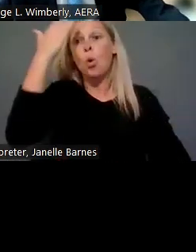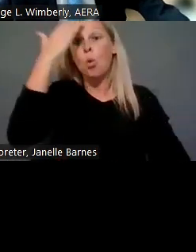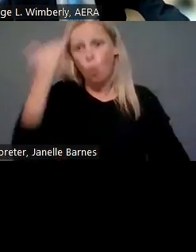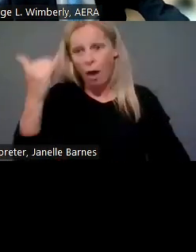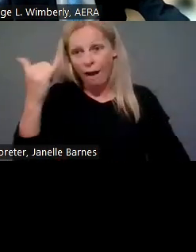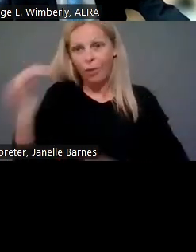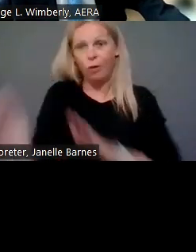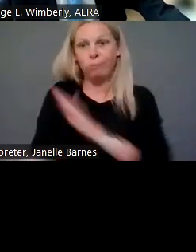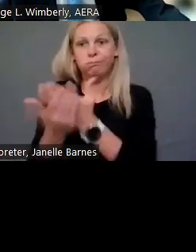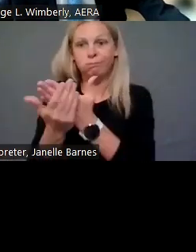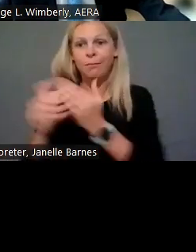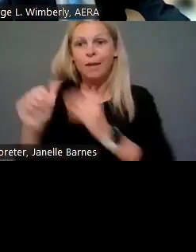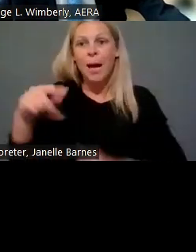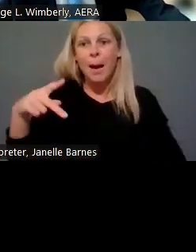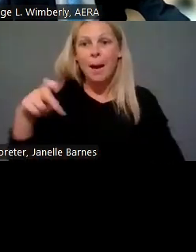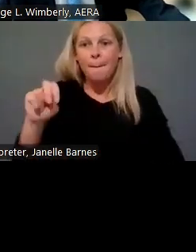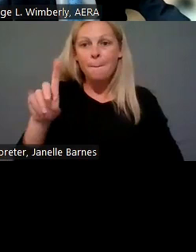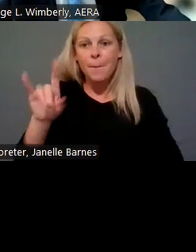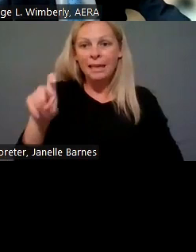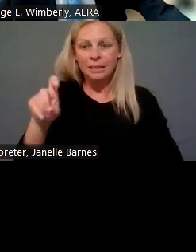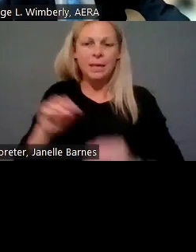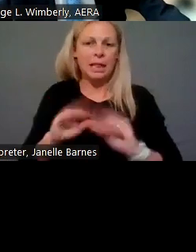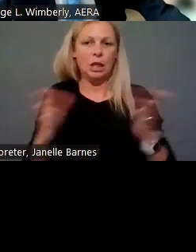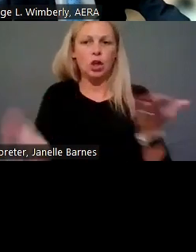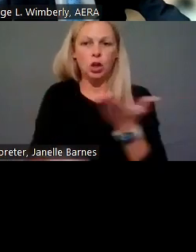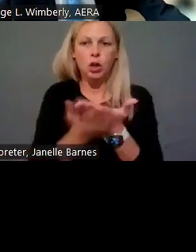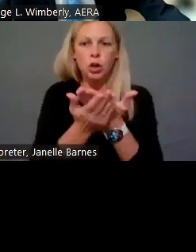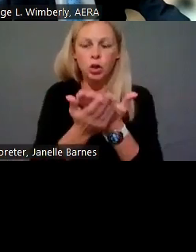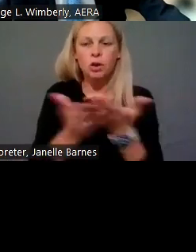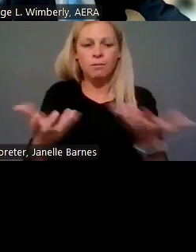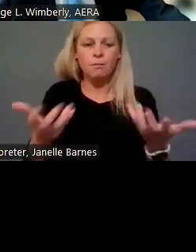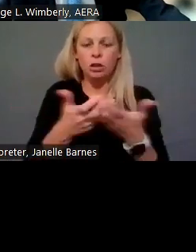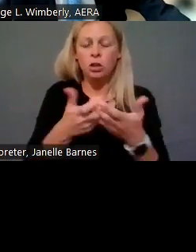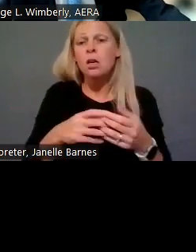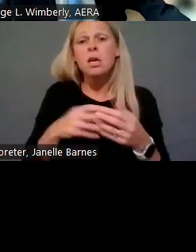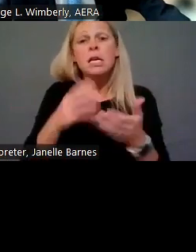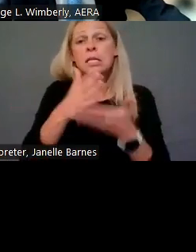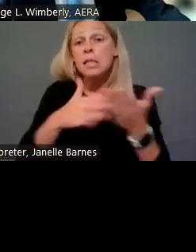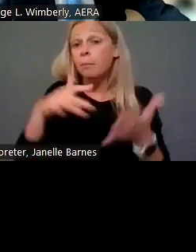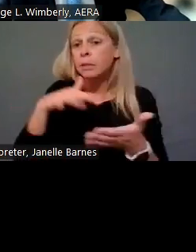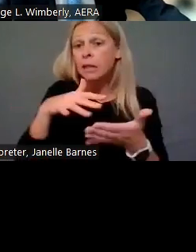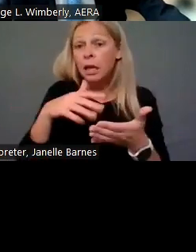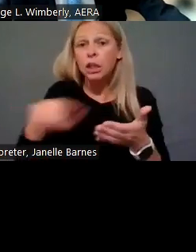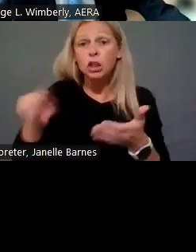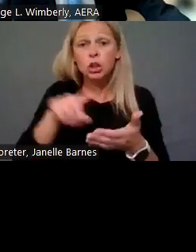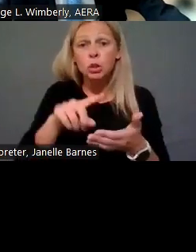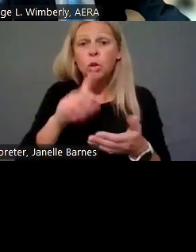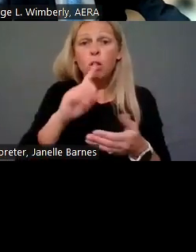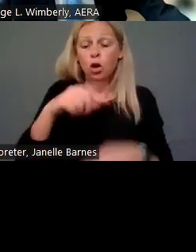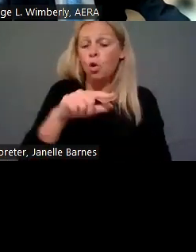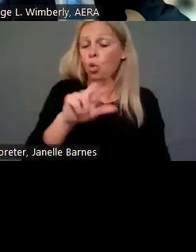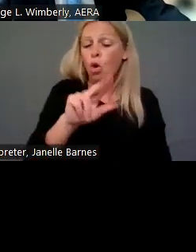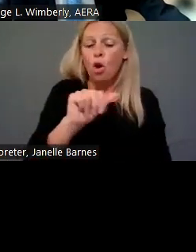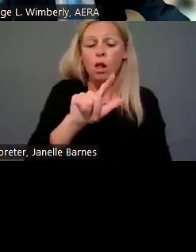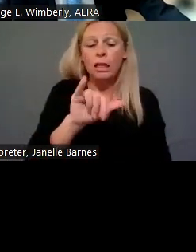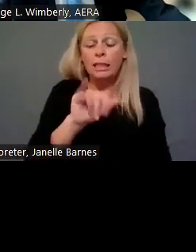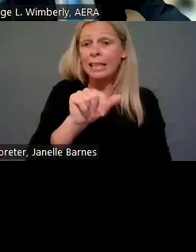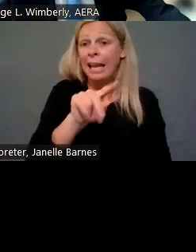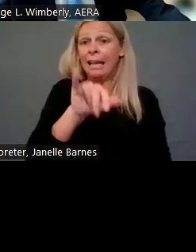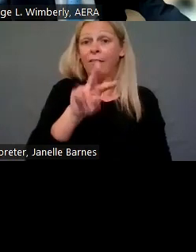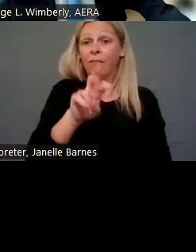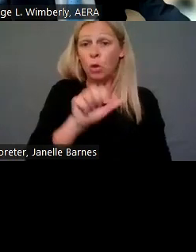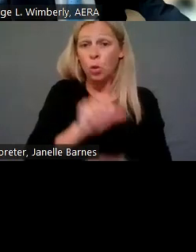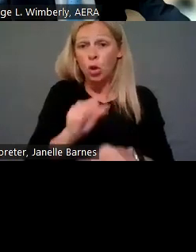these supporting documents. And of course, sometimes in some studies, I see a lot of you are doing some qualitative work. Sometimes there are now pictures and things